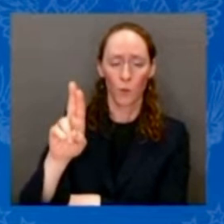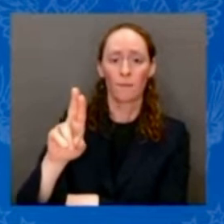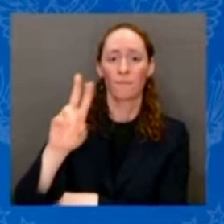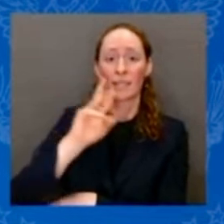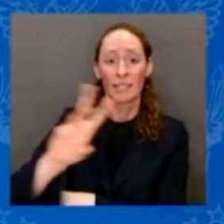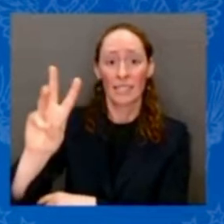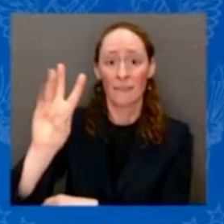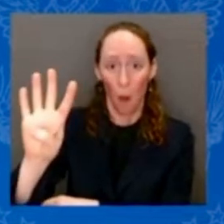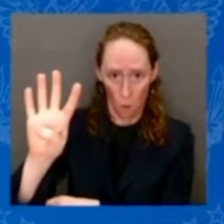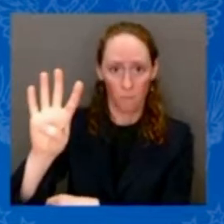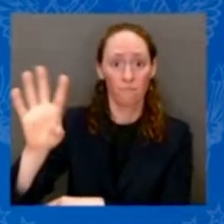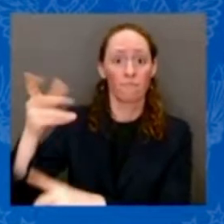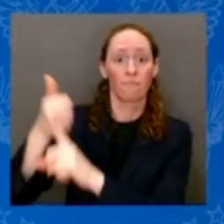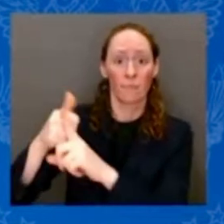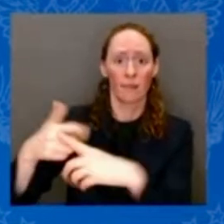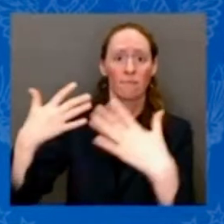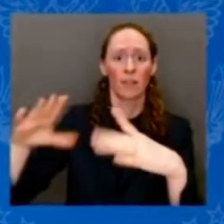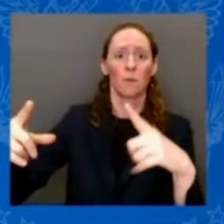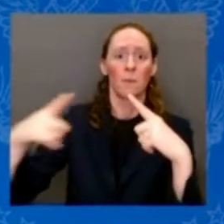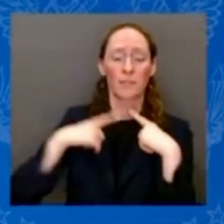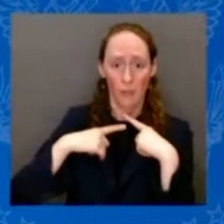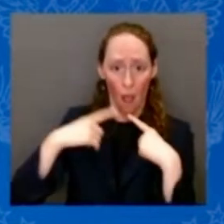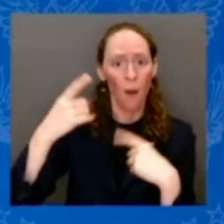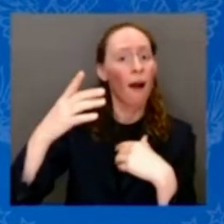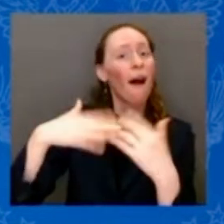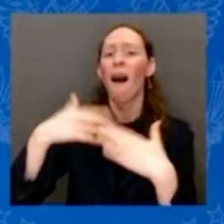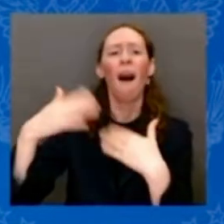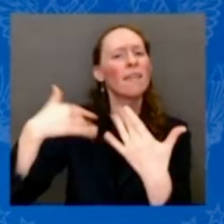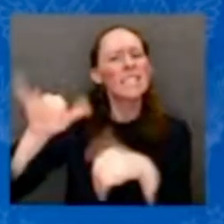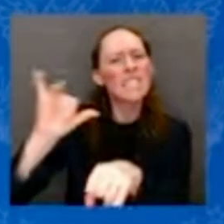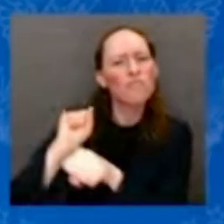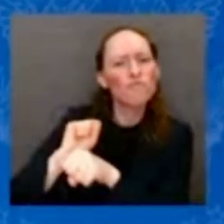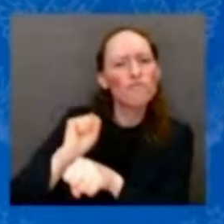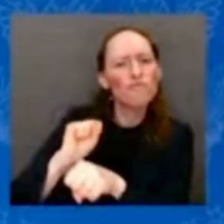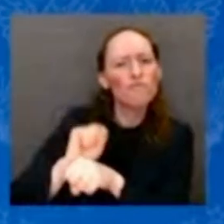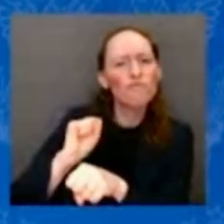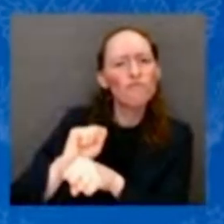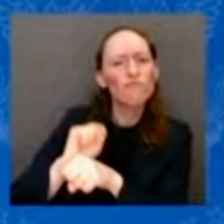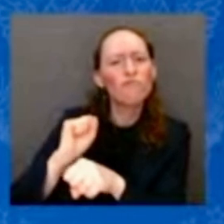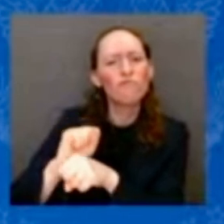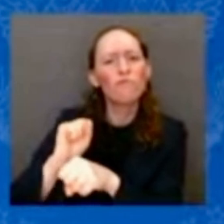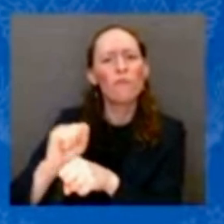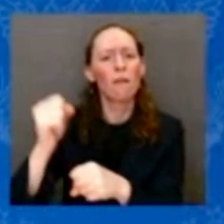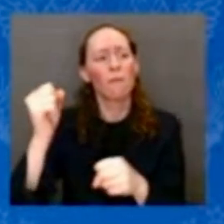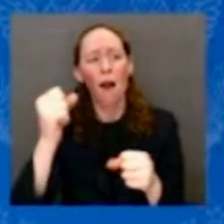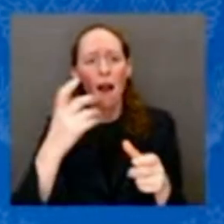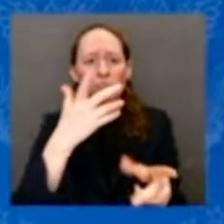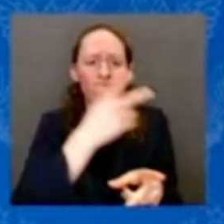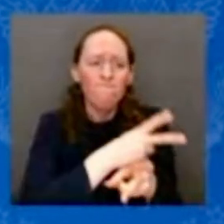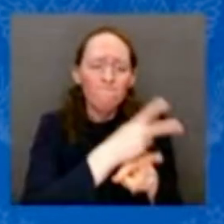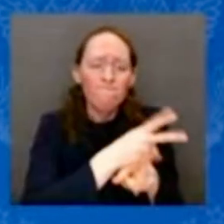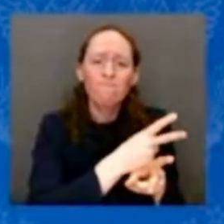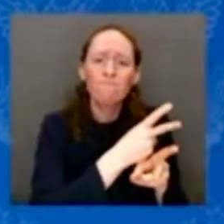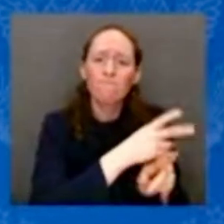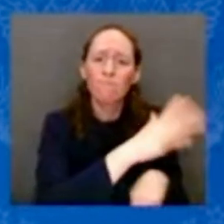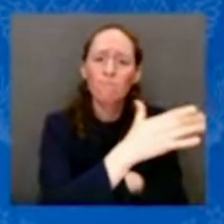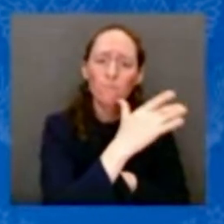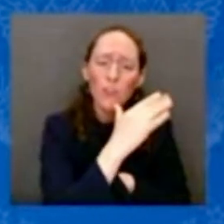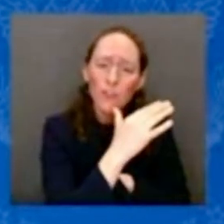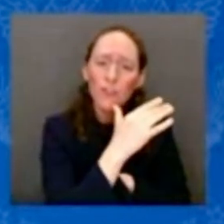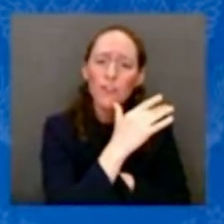pharmacist while caring for his elderly mother. A man beloved by his wife, children, and